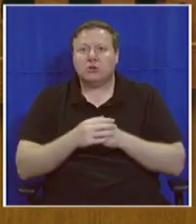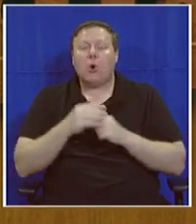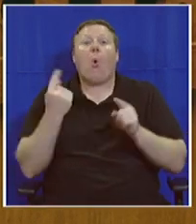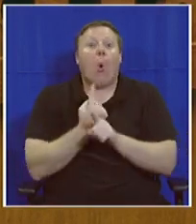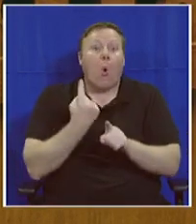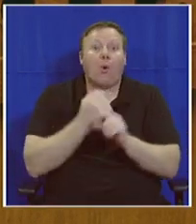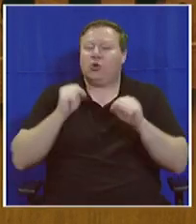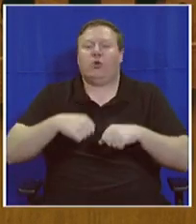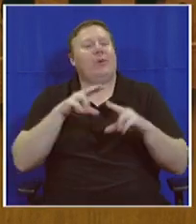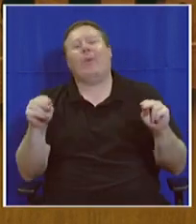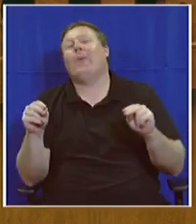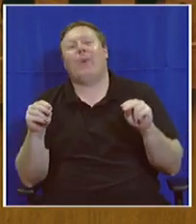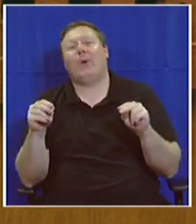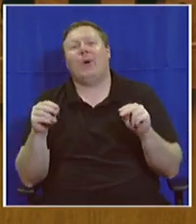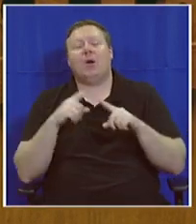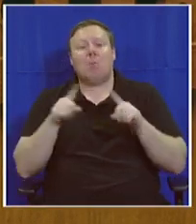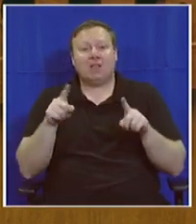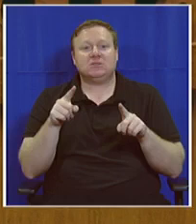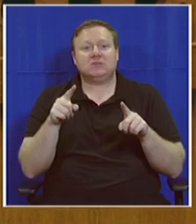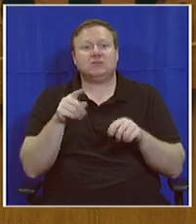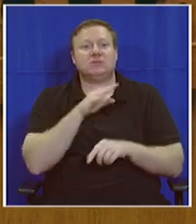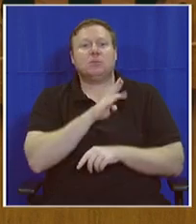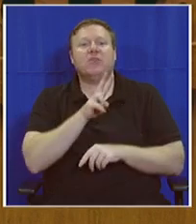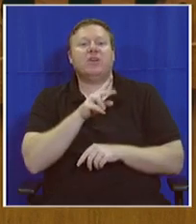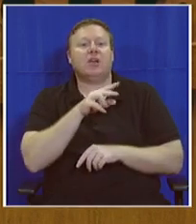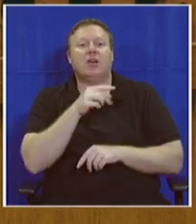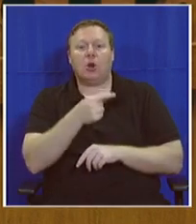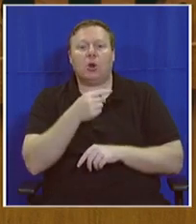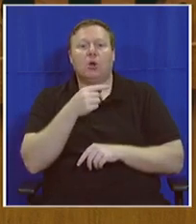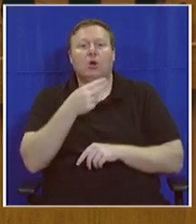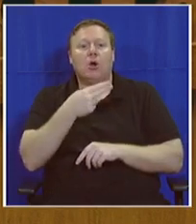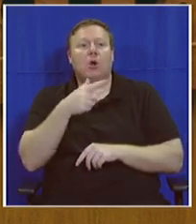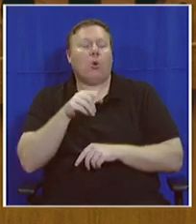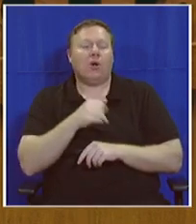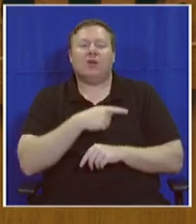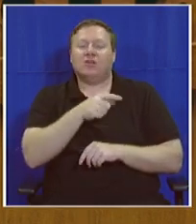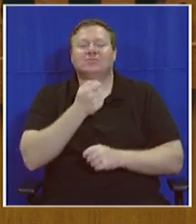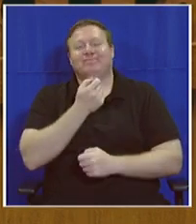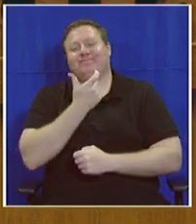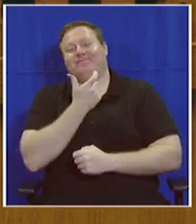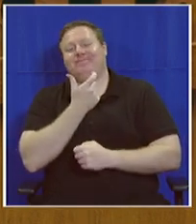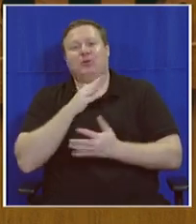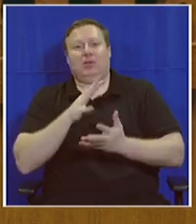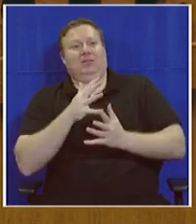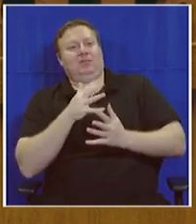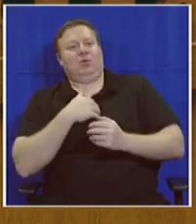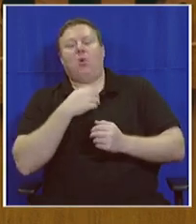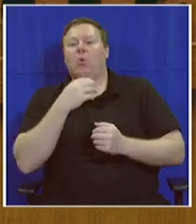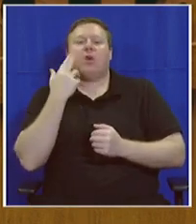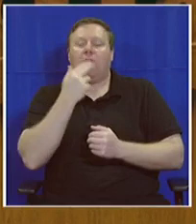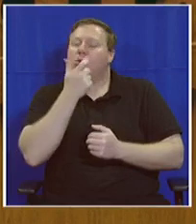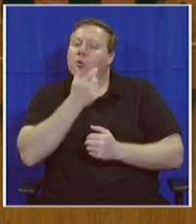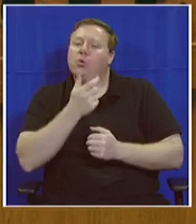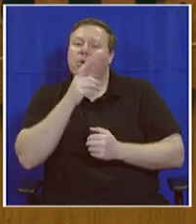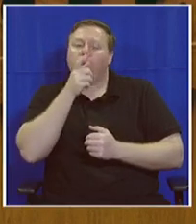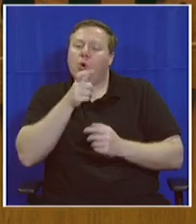agree. But Bavelile Hlongwa was someone who could disarm you with a friendly smile or a kind word.